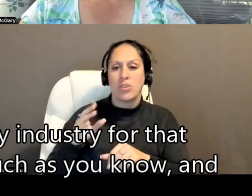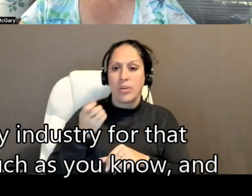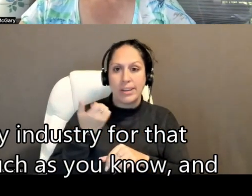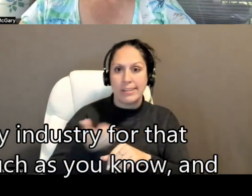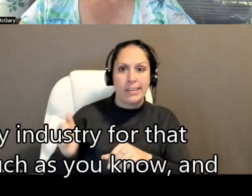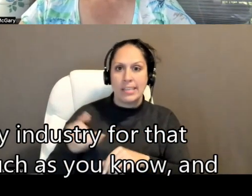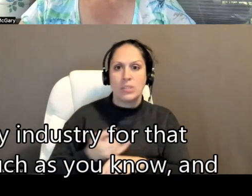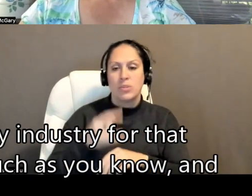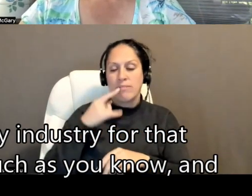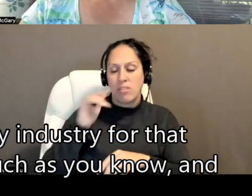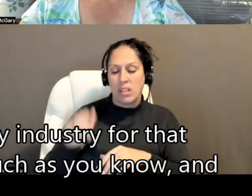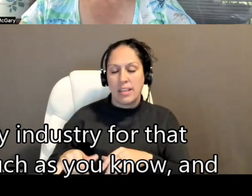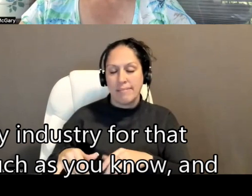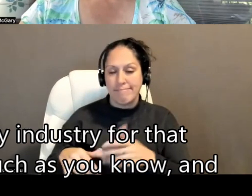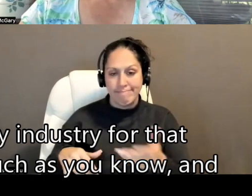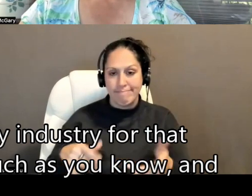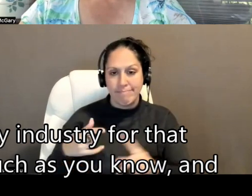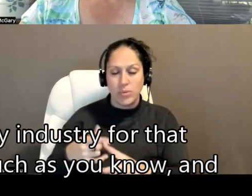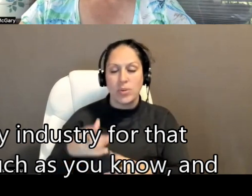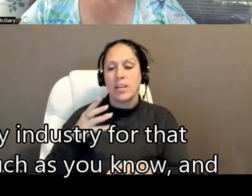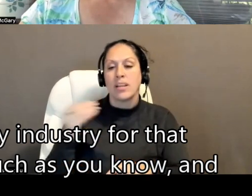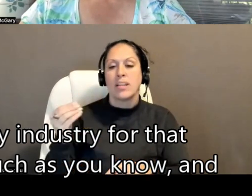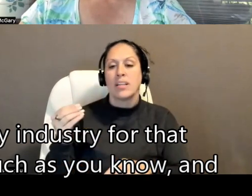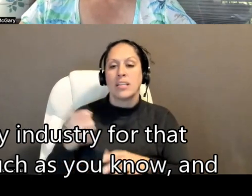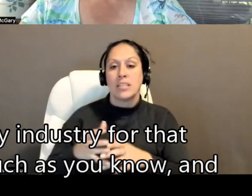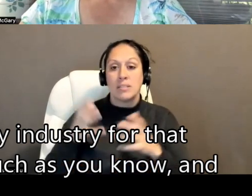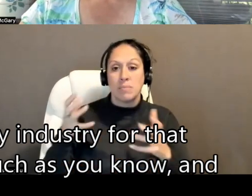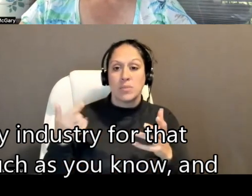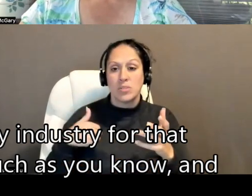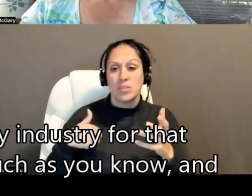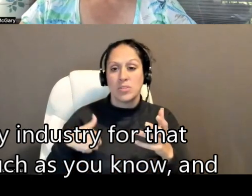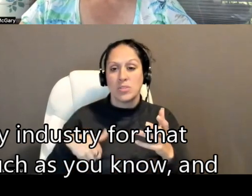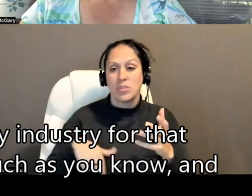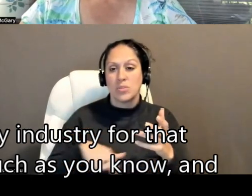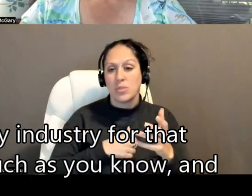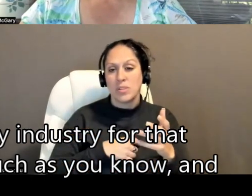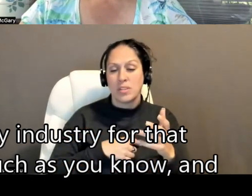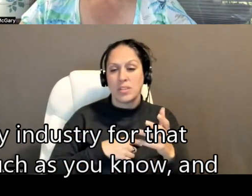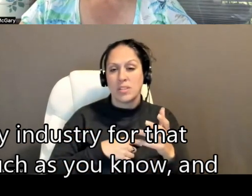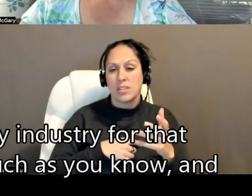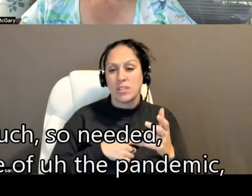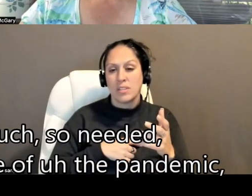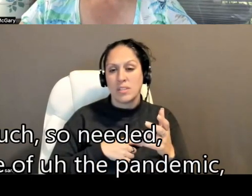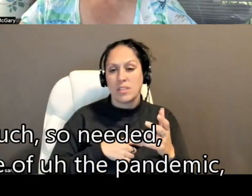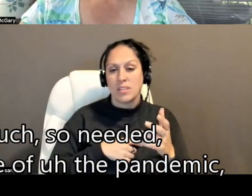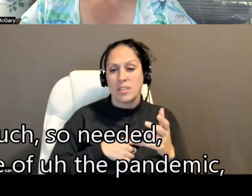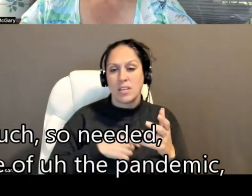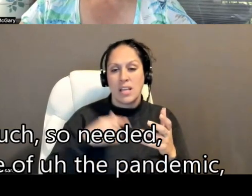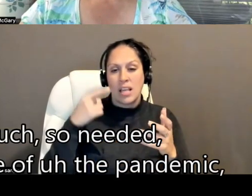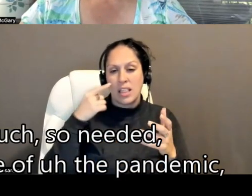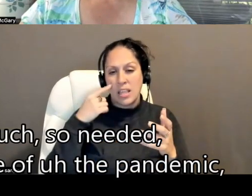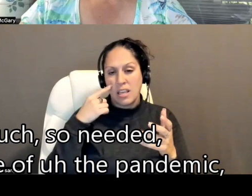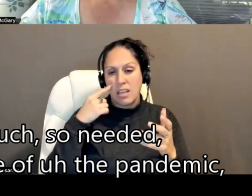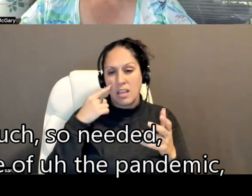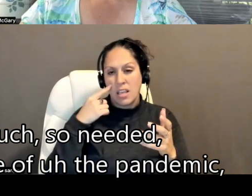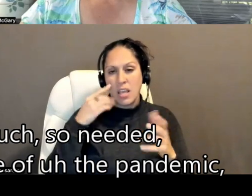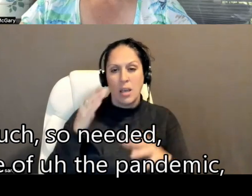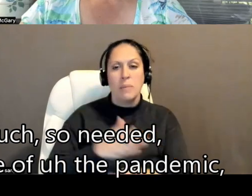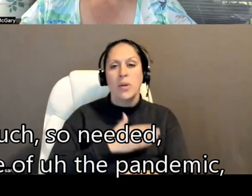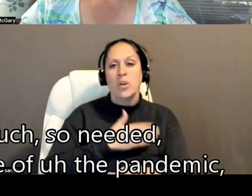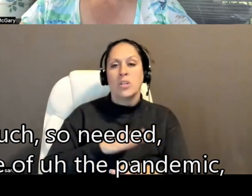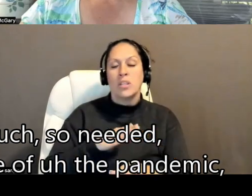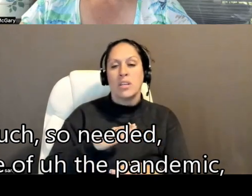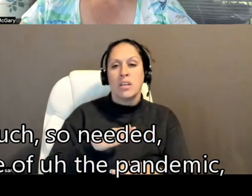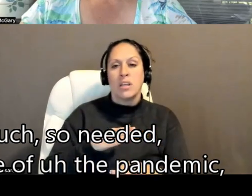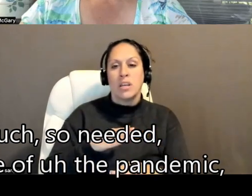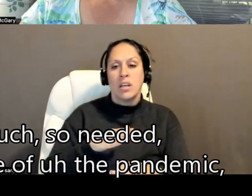industry for that matters, as much as, you know, and I think that music is